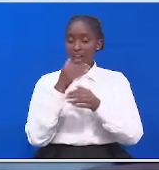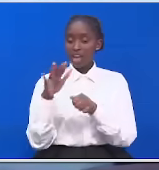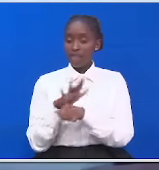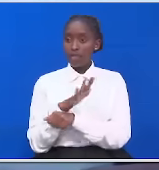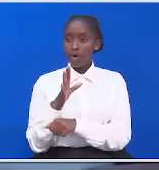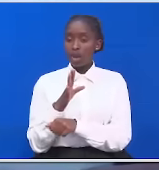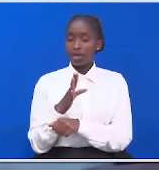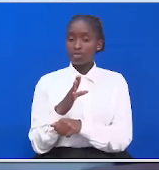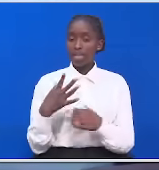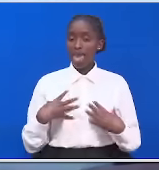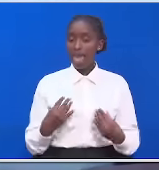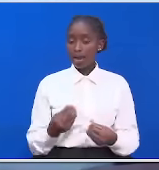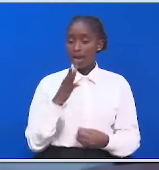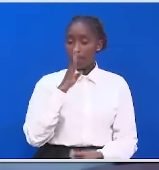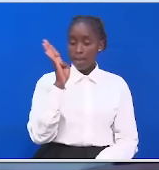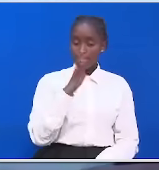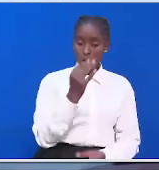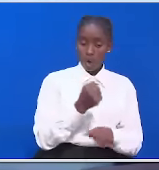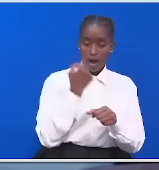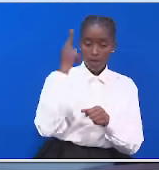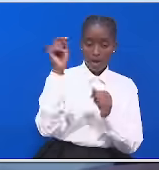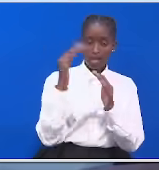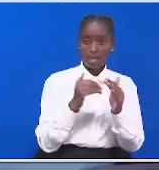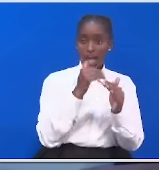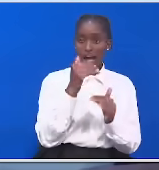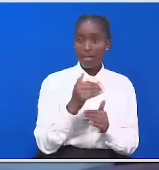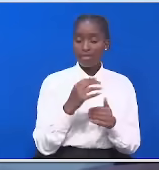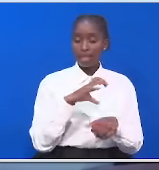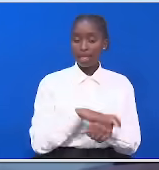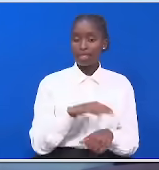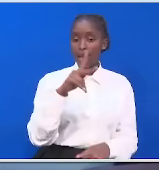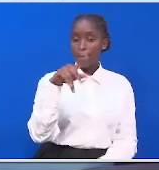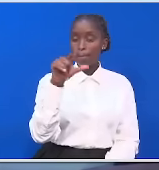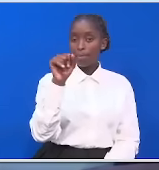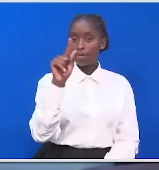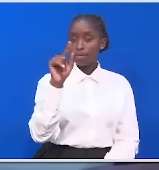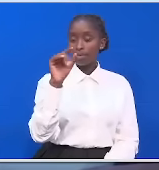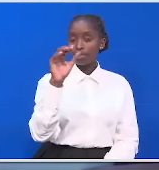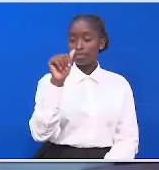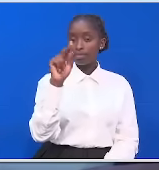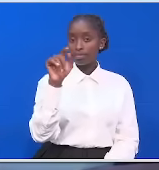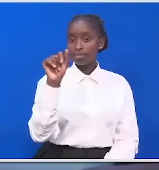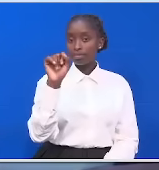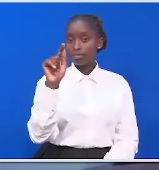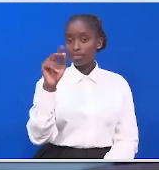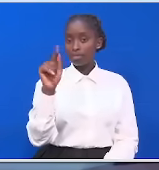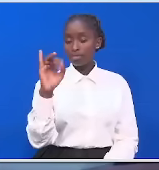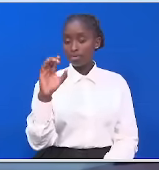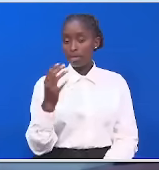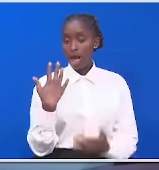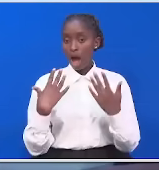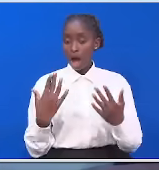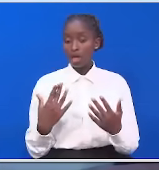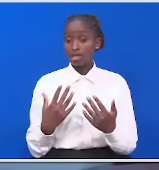be back to serve Kenyans after acquiring prosthetic hands that is to aid his day-to-day activities. Our own Lenox